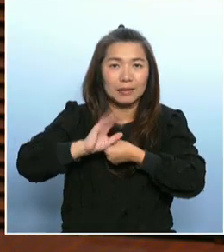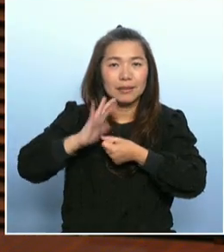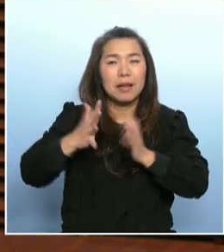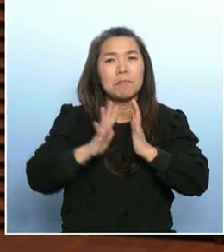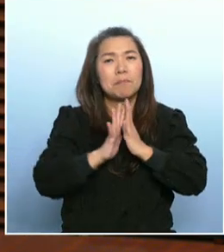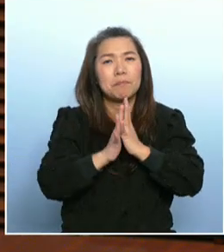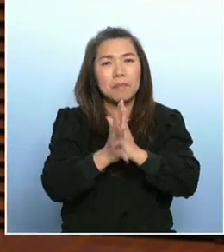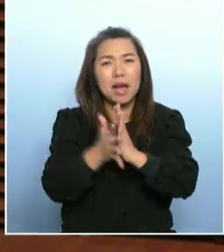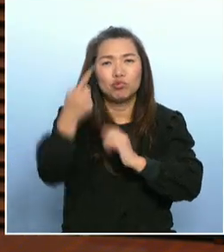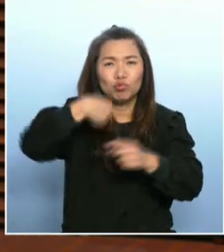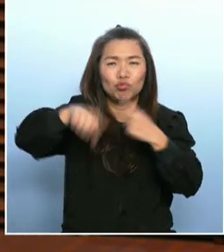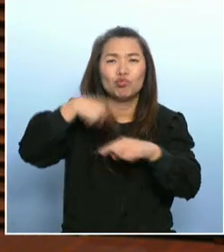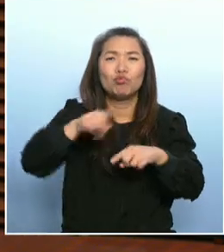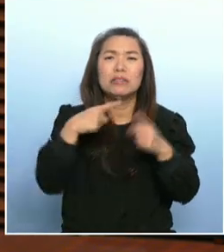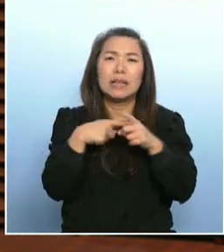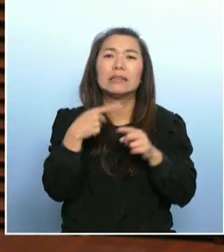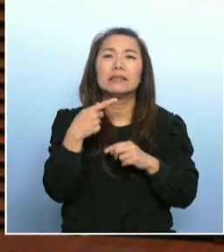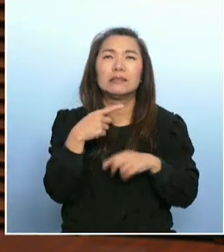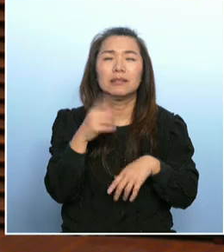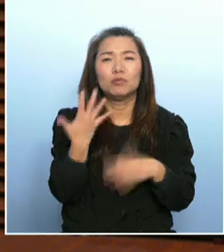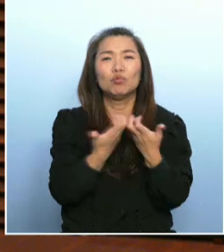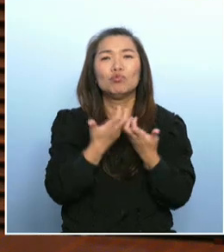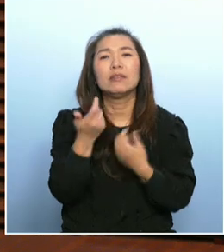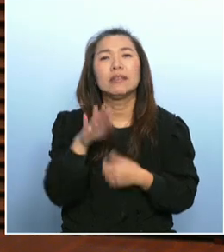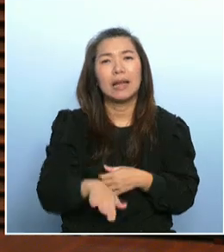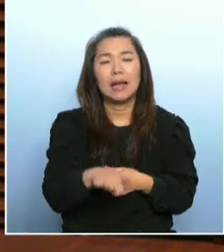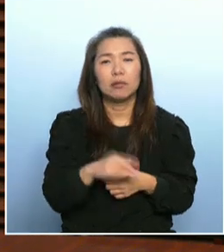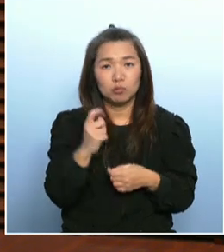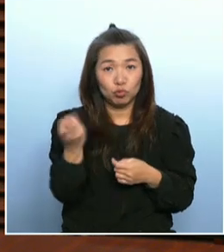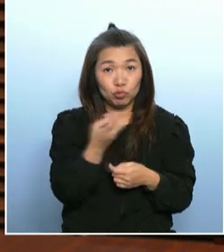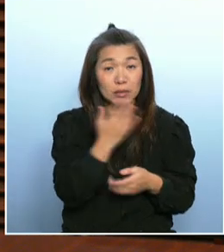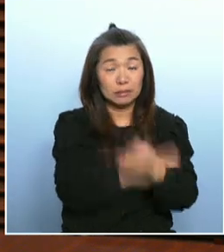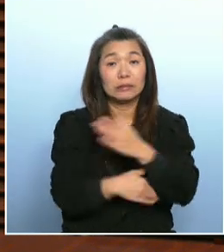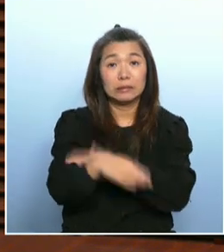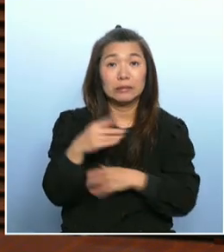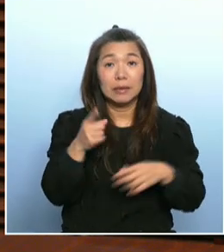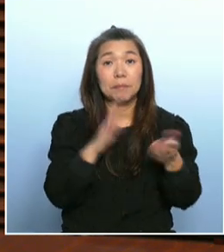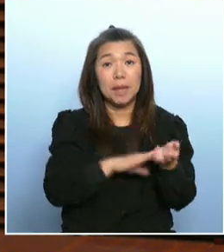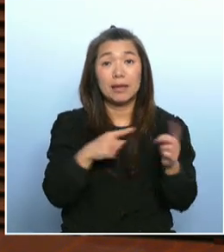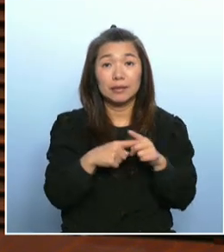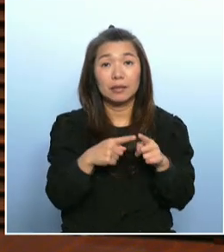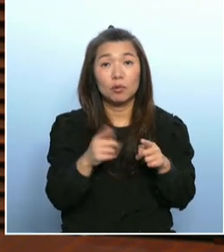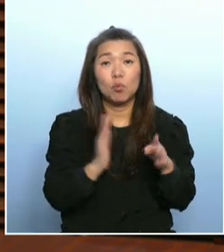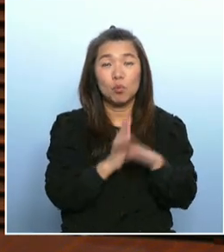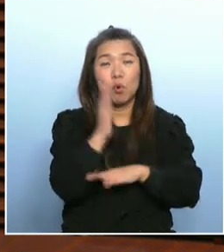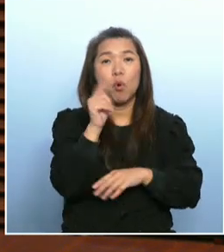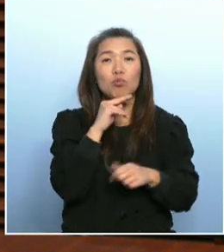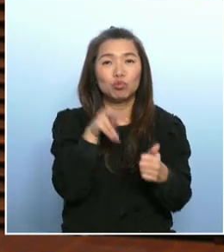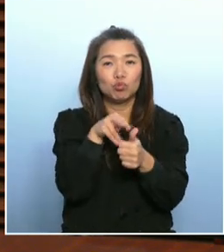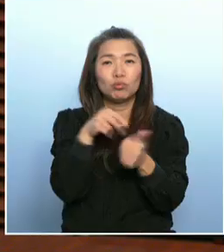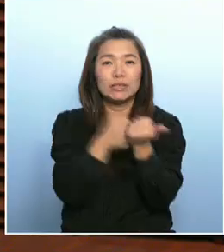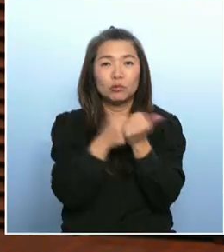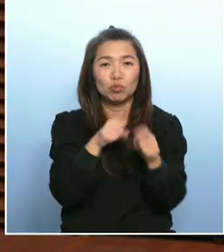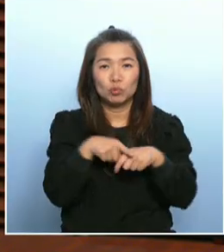population and as the lifespan of people with disability has become longer, I think that the waiting